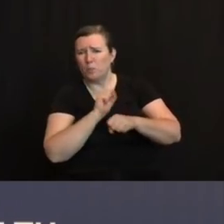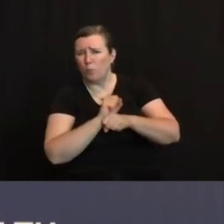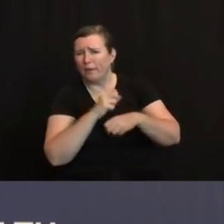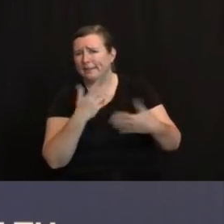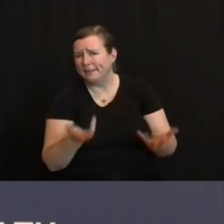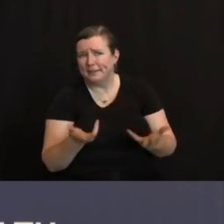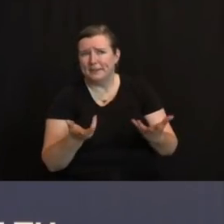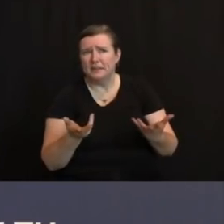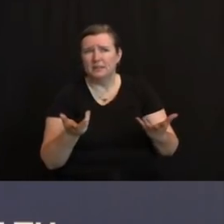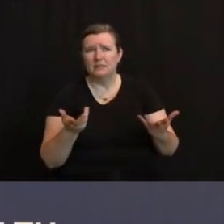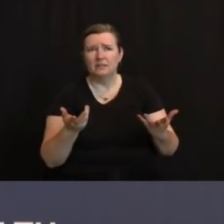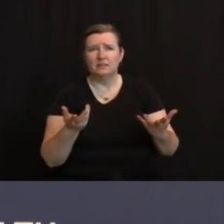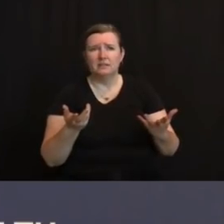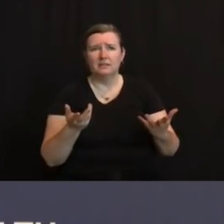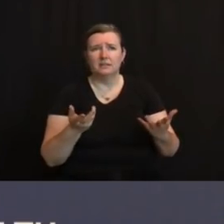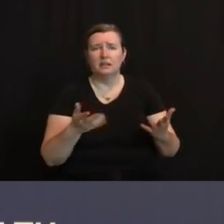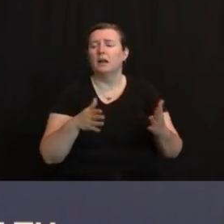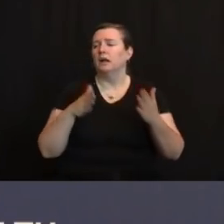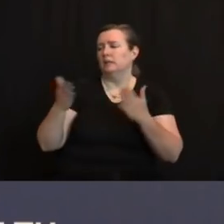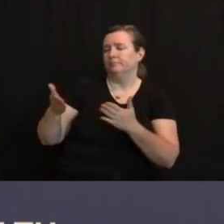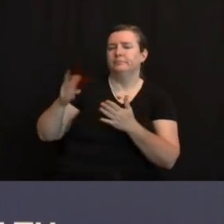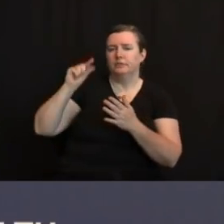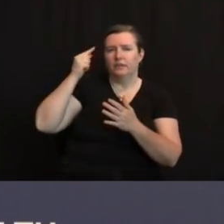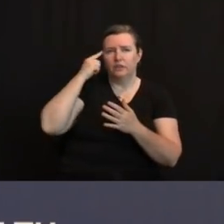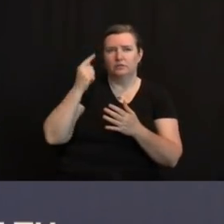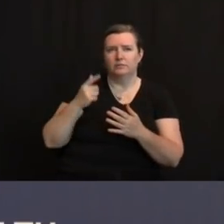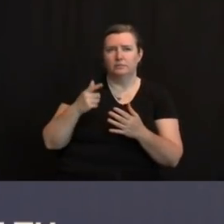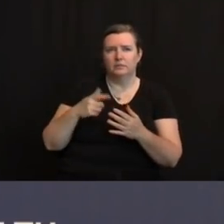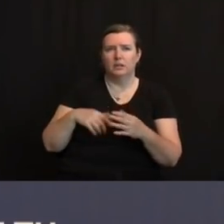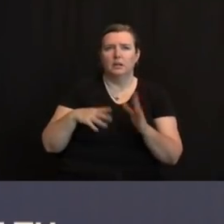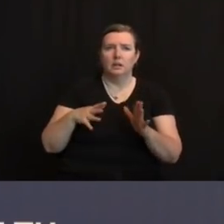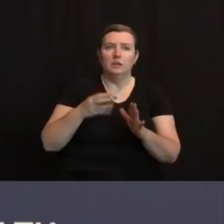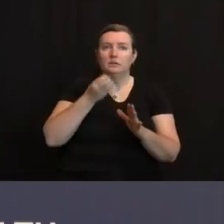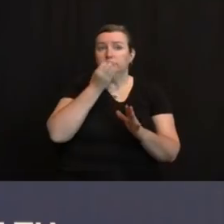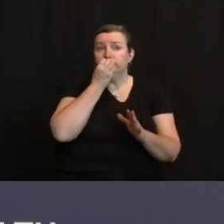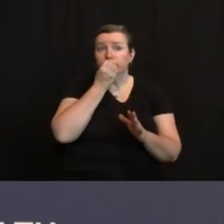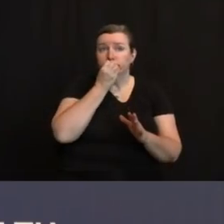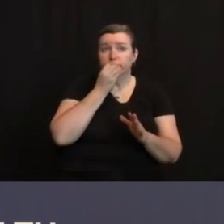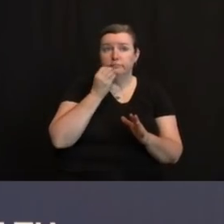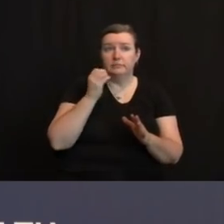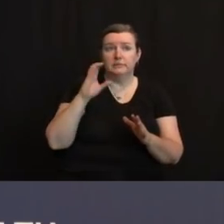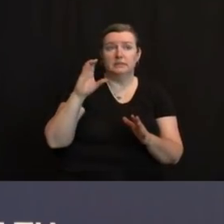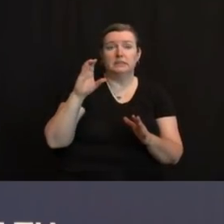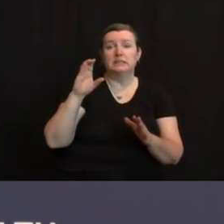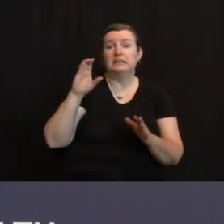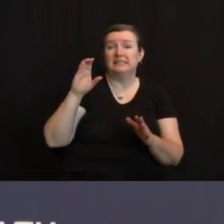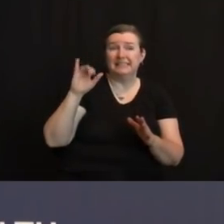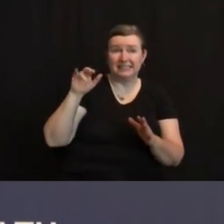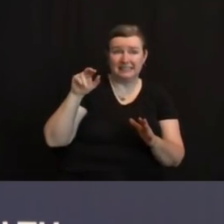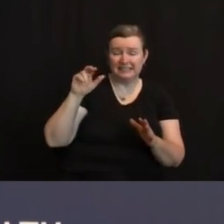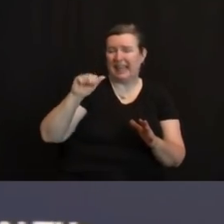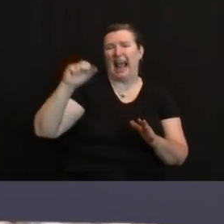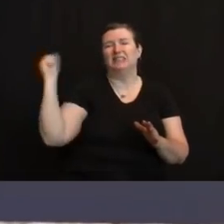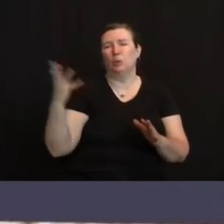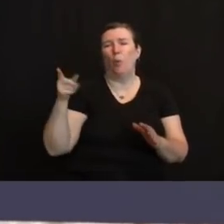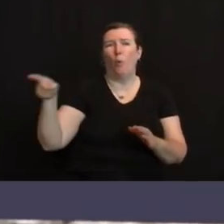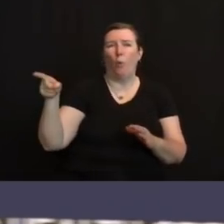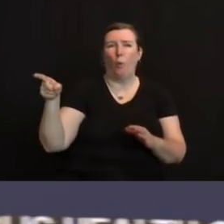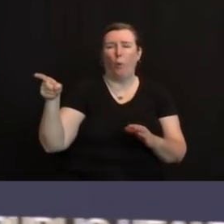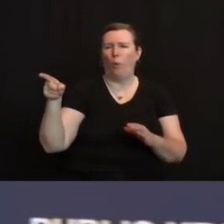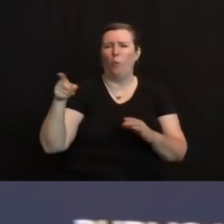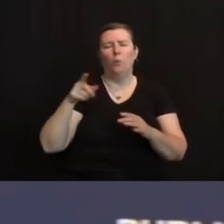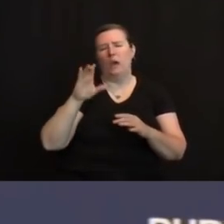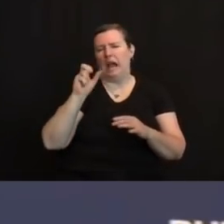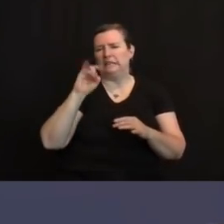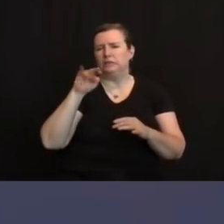indoor dining are pending shortly, right? Yeah, they'll be out soon. Yeah, they'll be out soon. It's very complicated. I mean, Yeah, it's this one is- of the